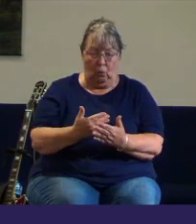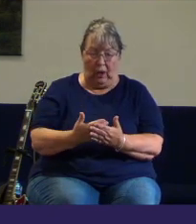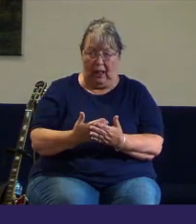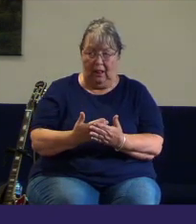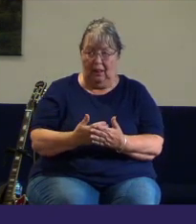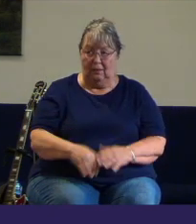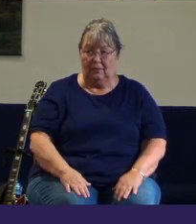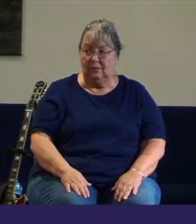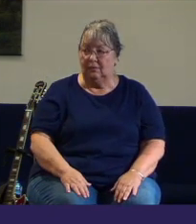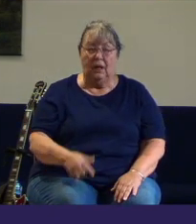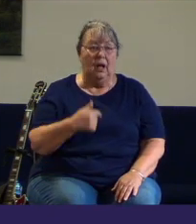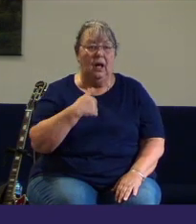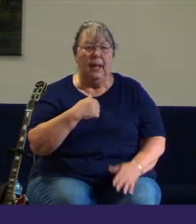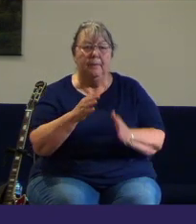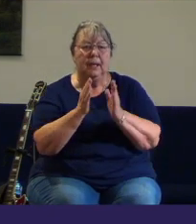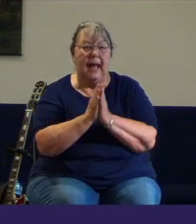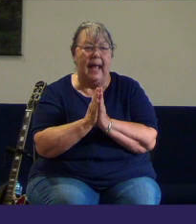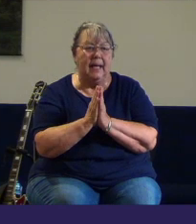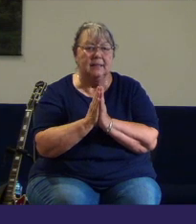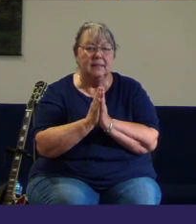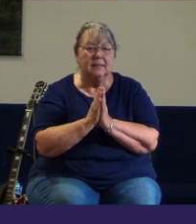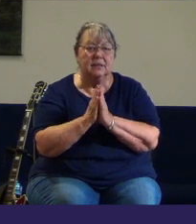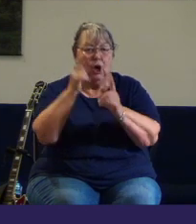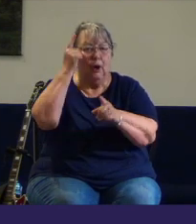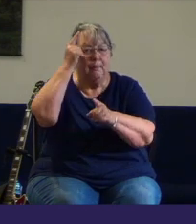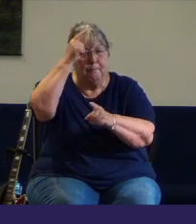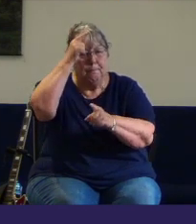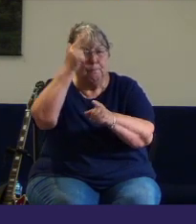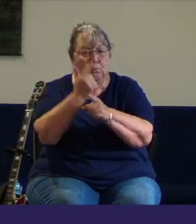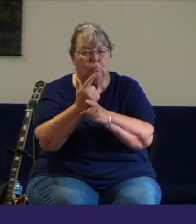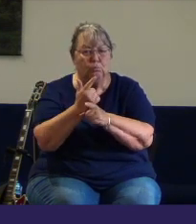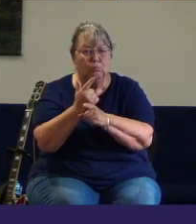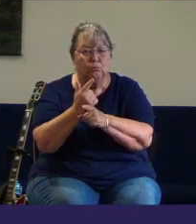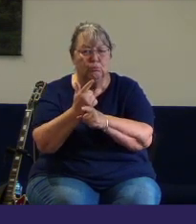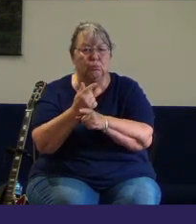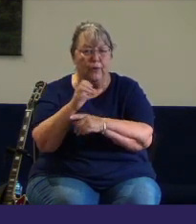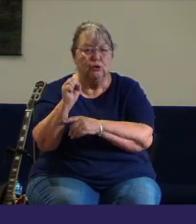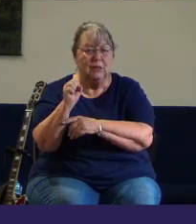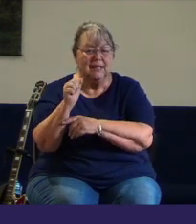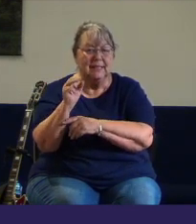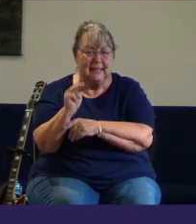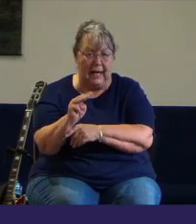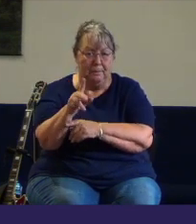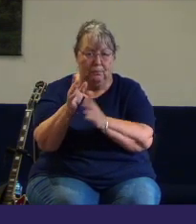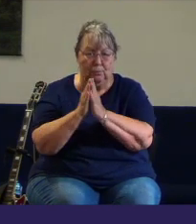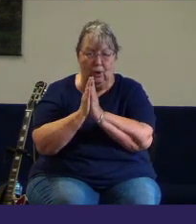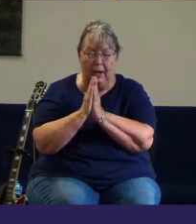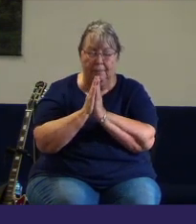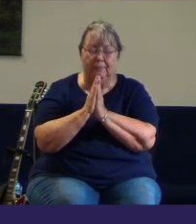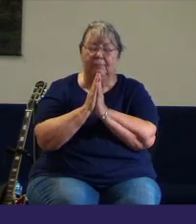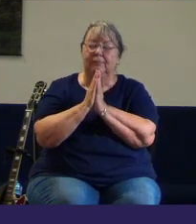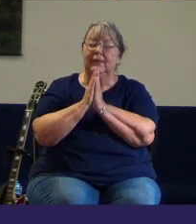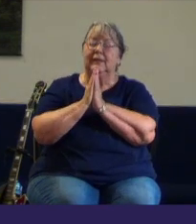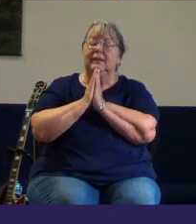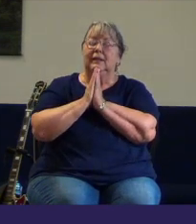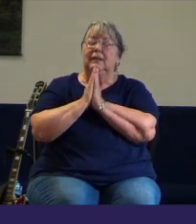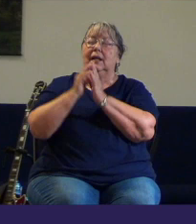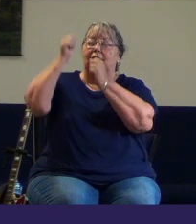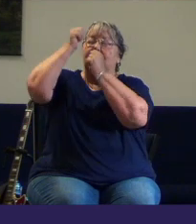in spirit. So I'm going to ask Brother Al, Sam, if you would please do me a favor and pray for these two requests. Thank you.